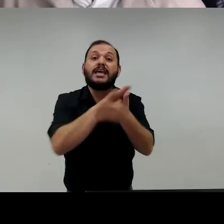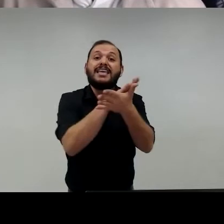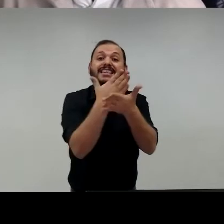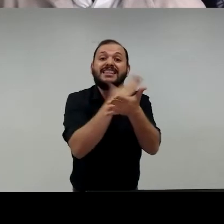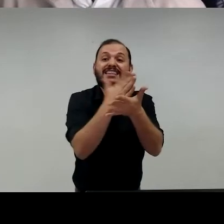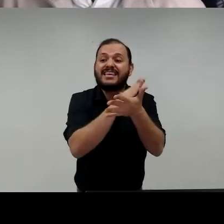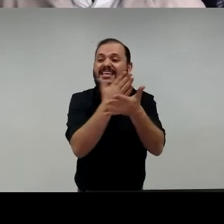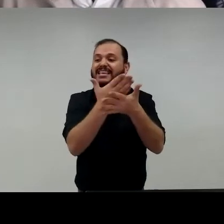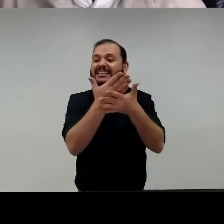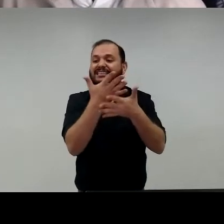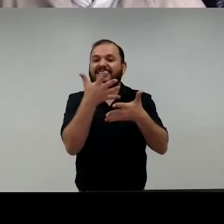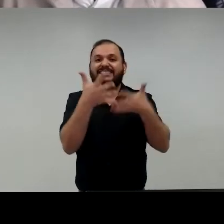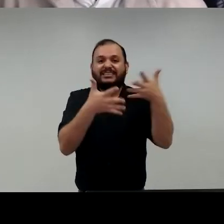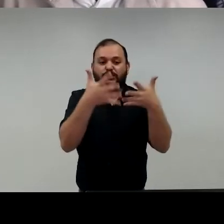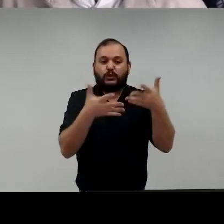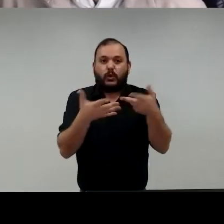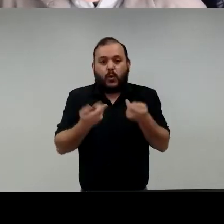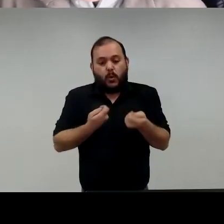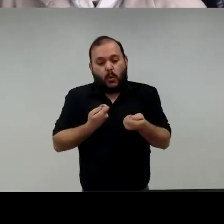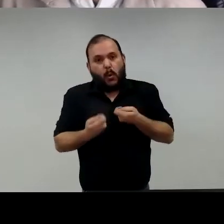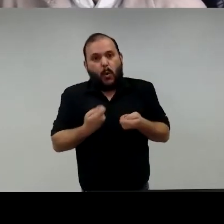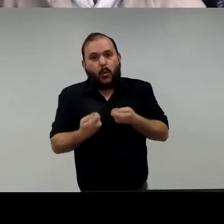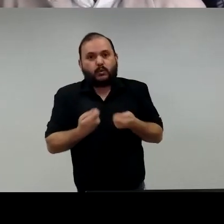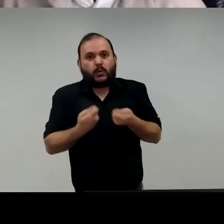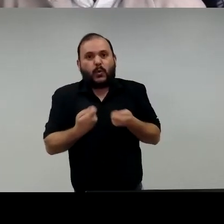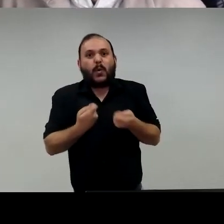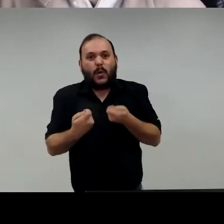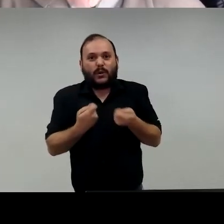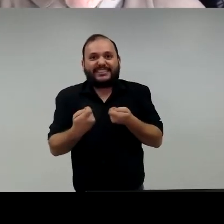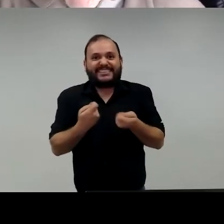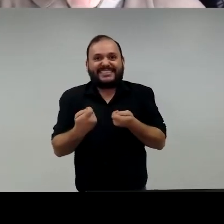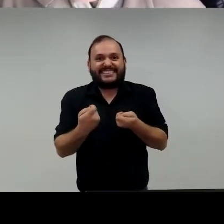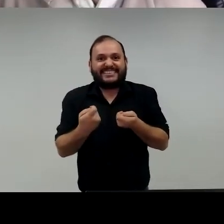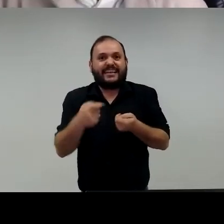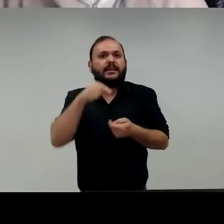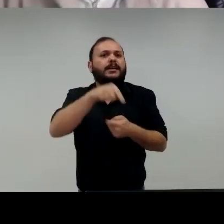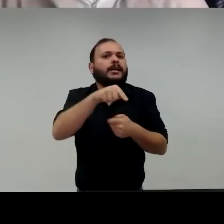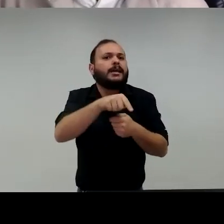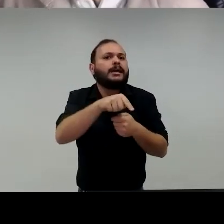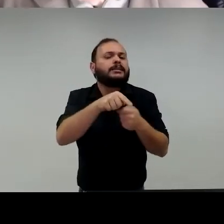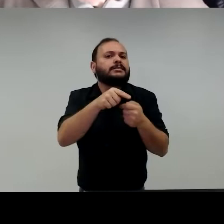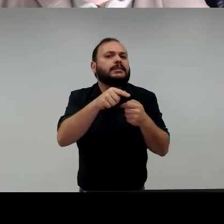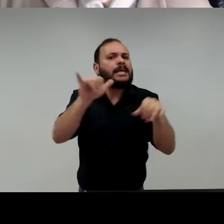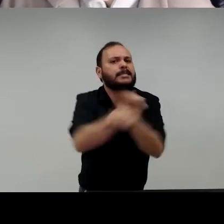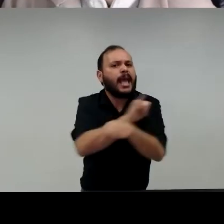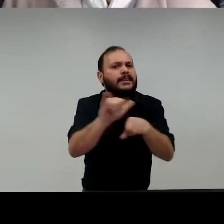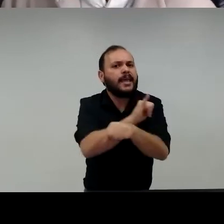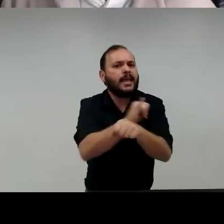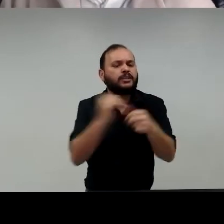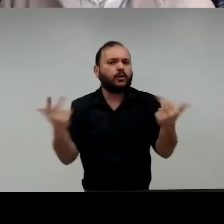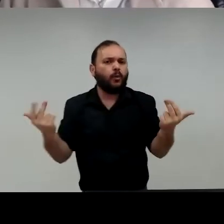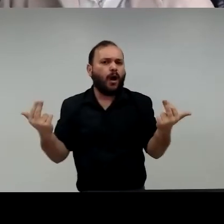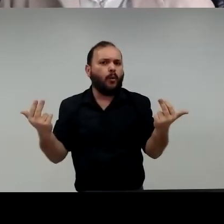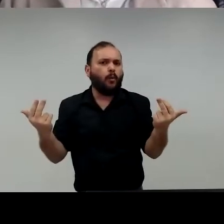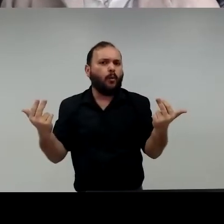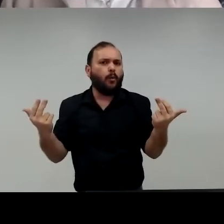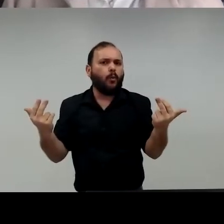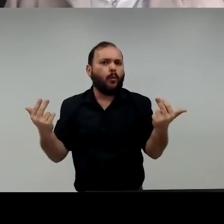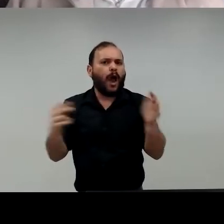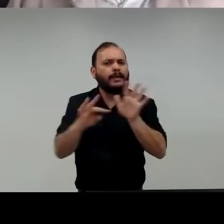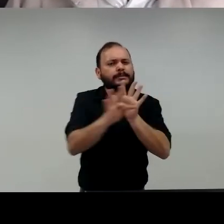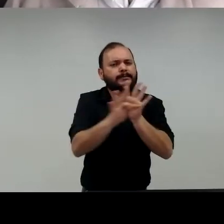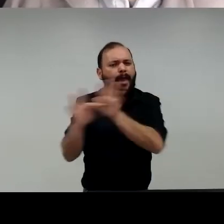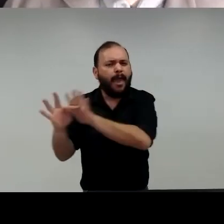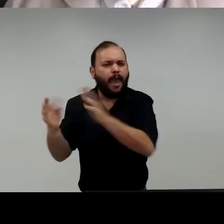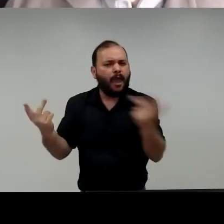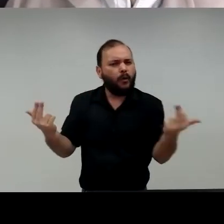the settings? Are their strategies the same? Are their tactics the same? Are their norms the same? For instance, when